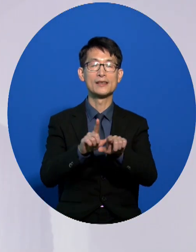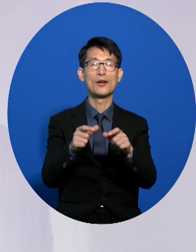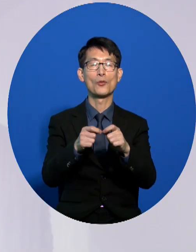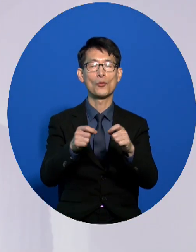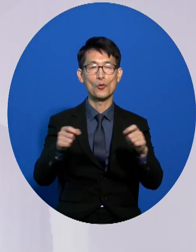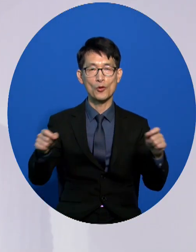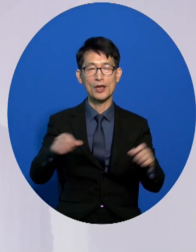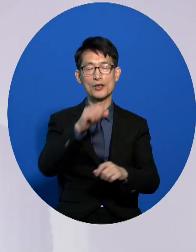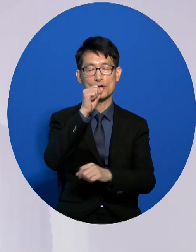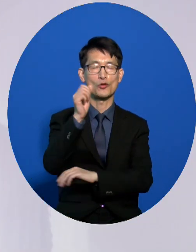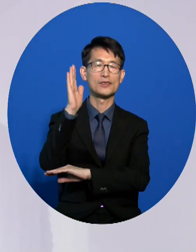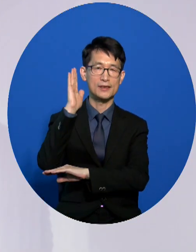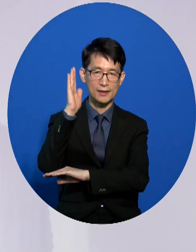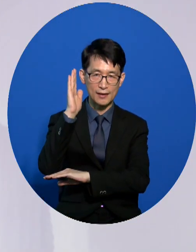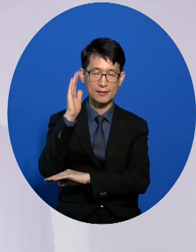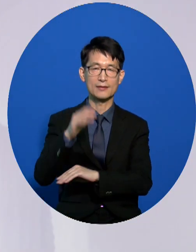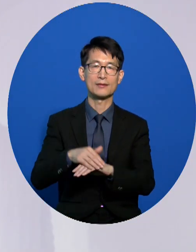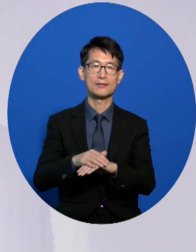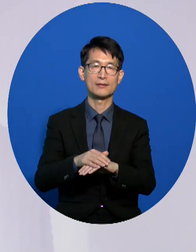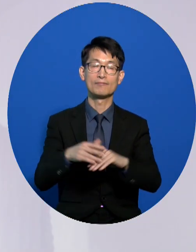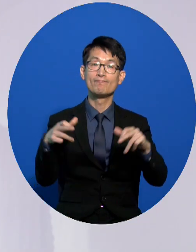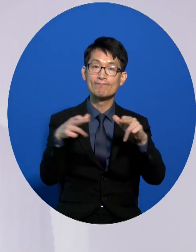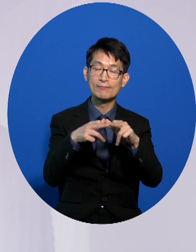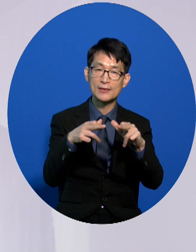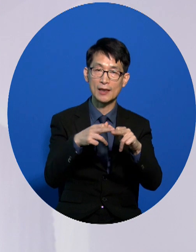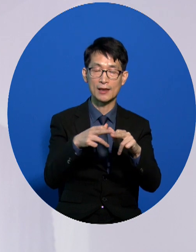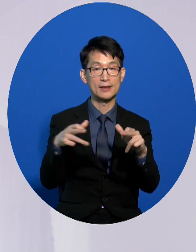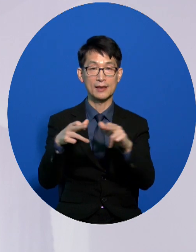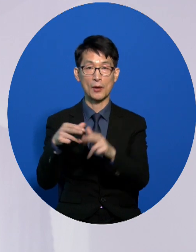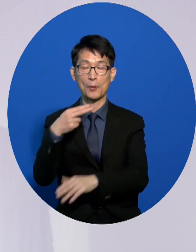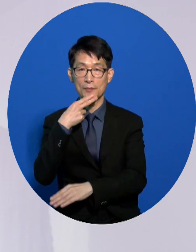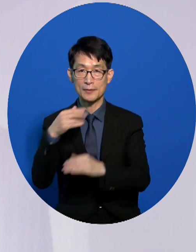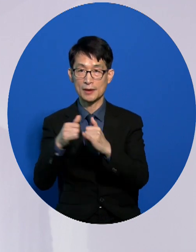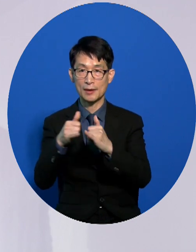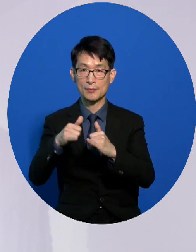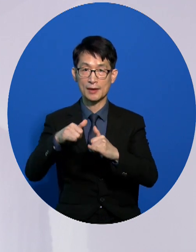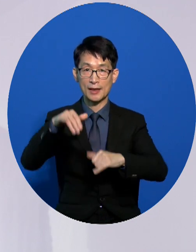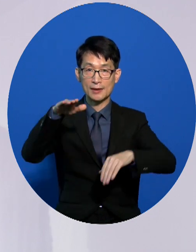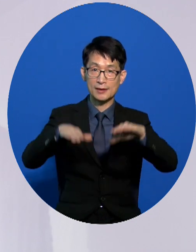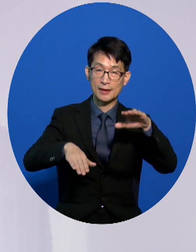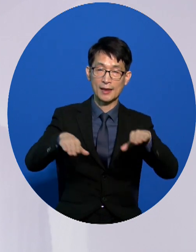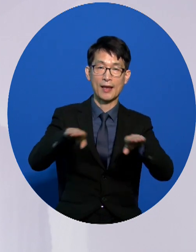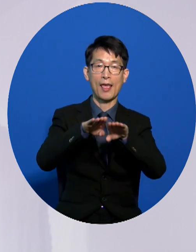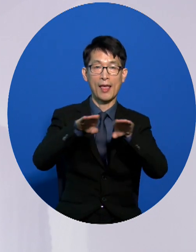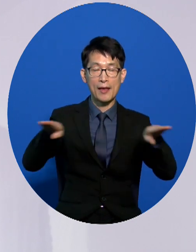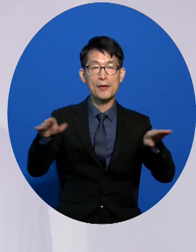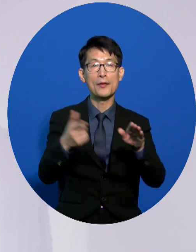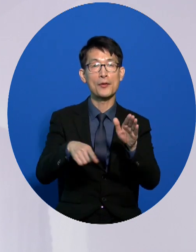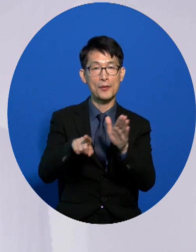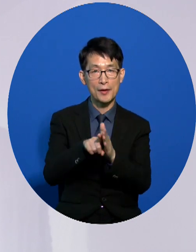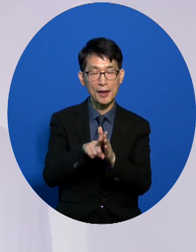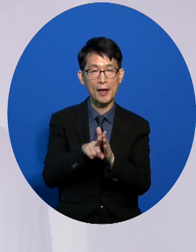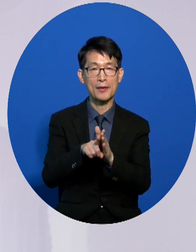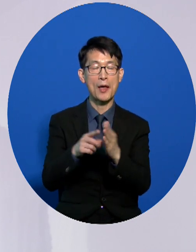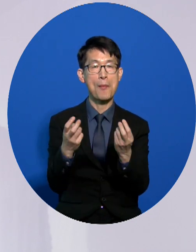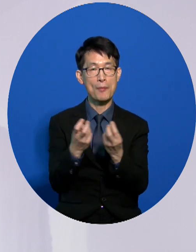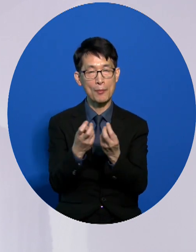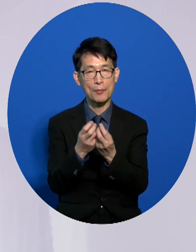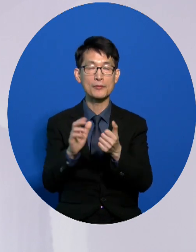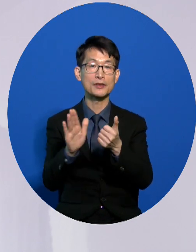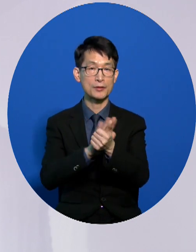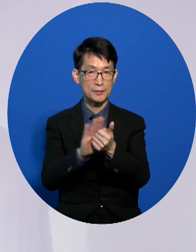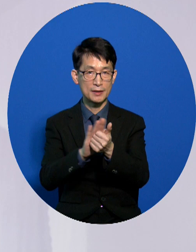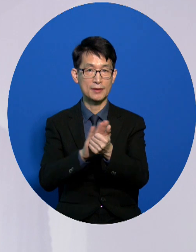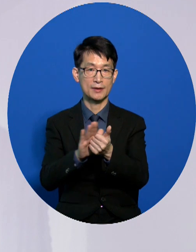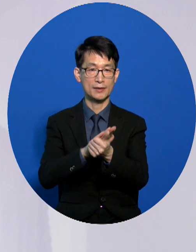Yes, thank you very much. We've had a very wonderful presentations and an exchange of ideas about